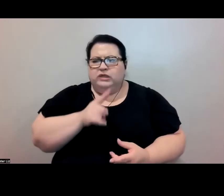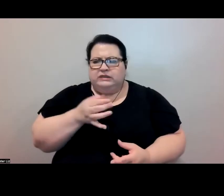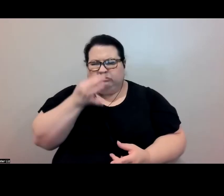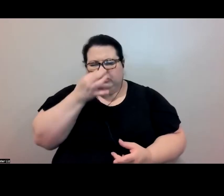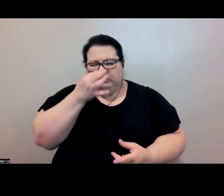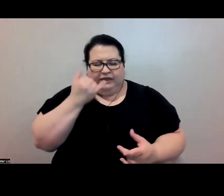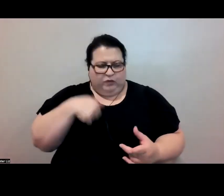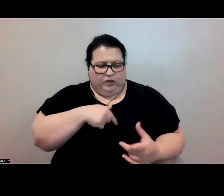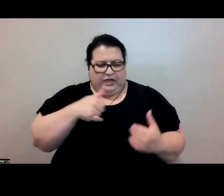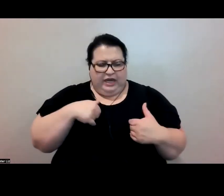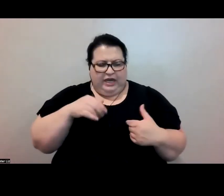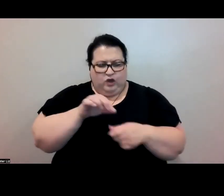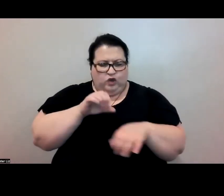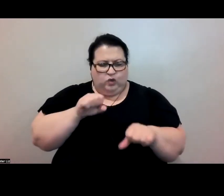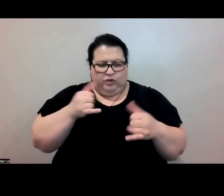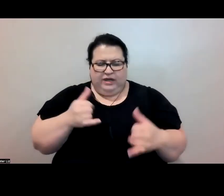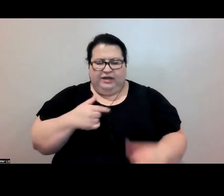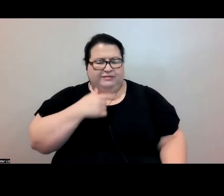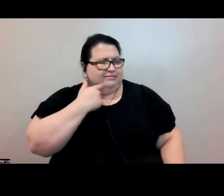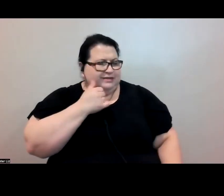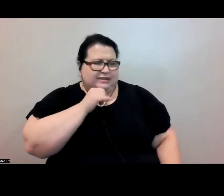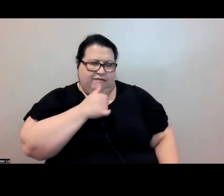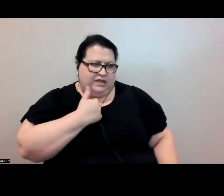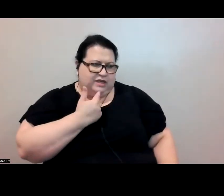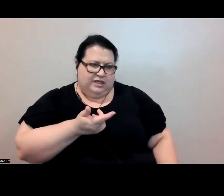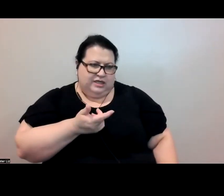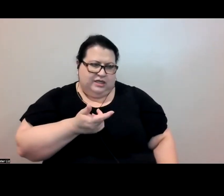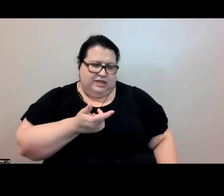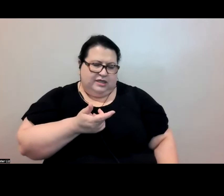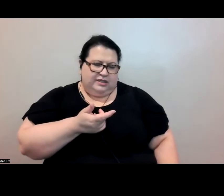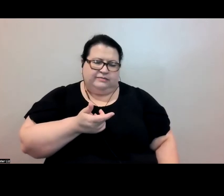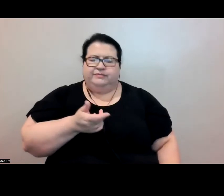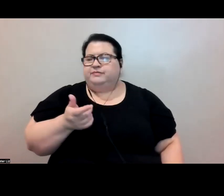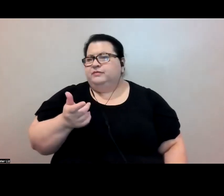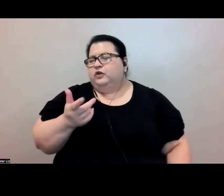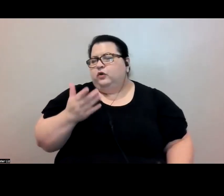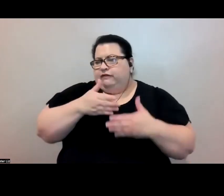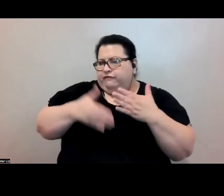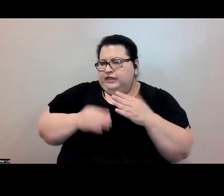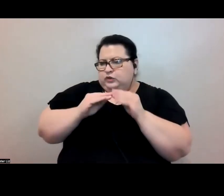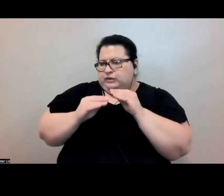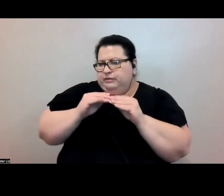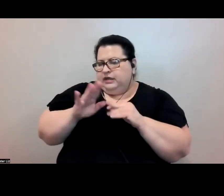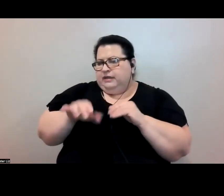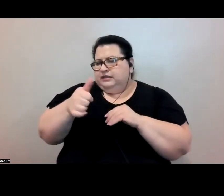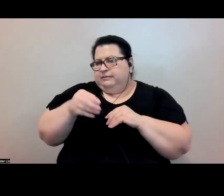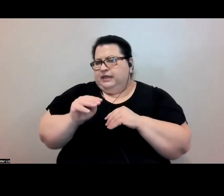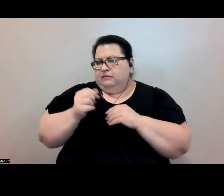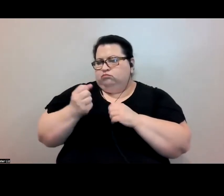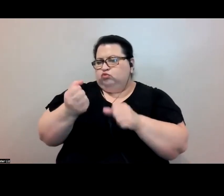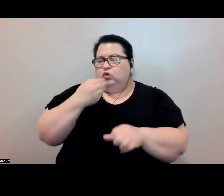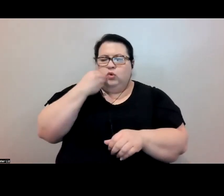now. And my coworker kind of chuckled. He says, that's not funny. And so we finished repair about 10 p.m. and I headed home to